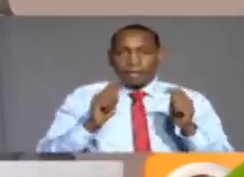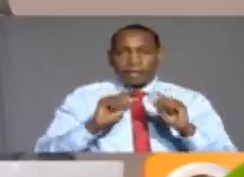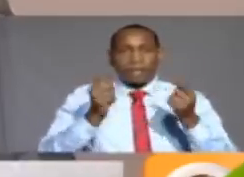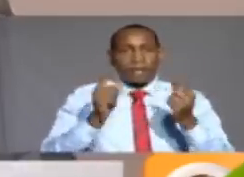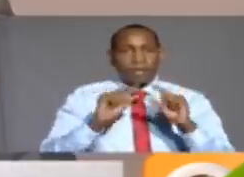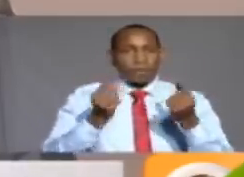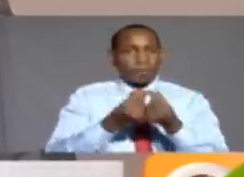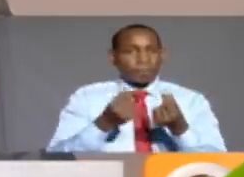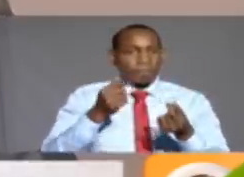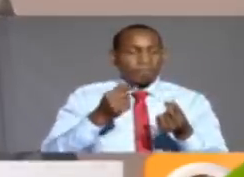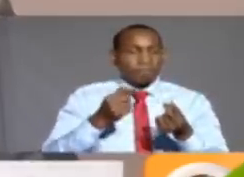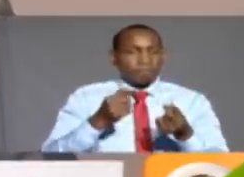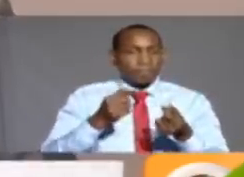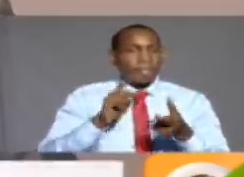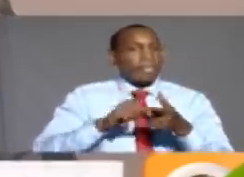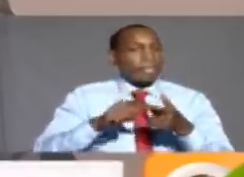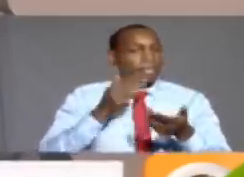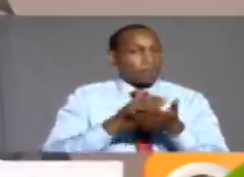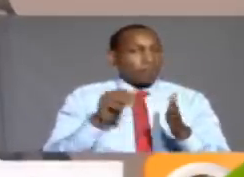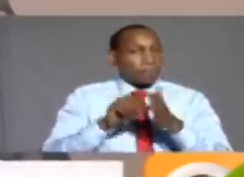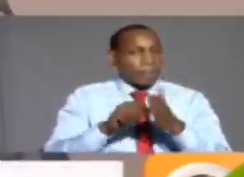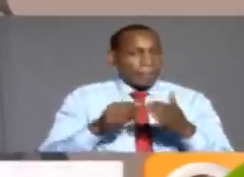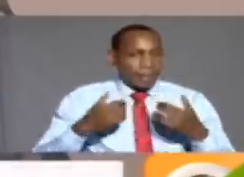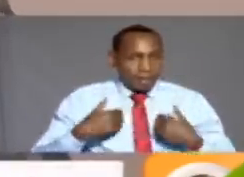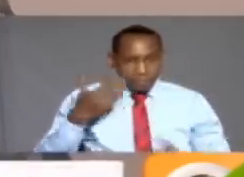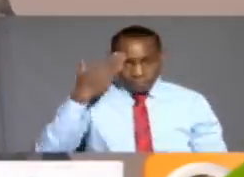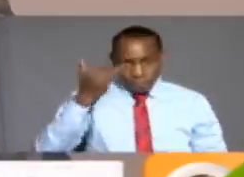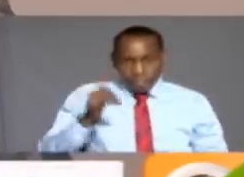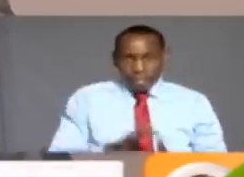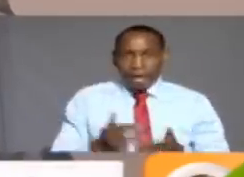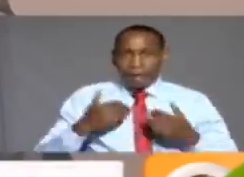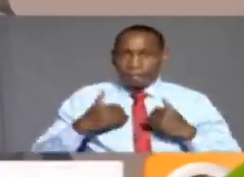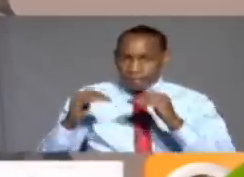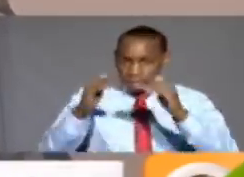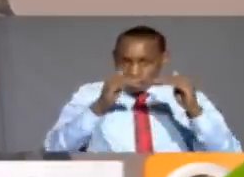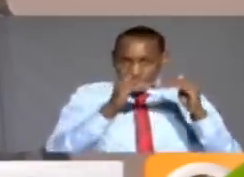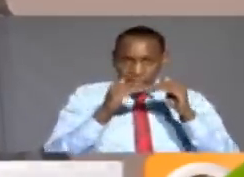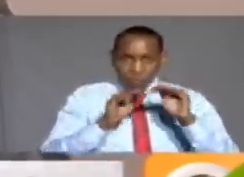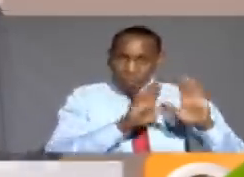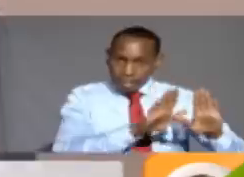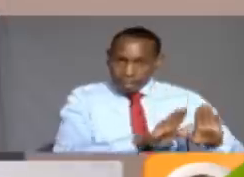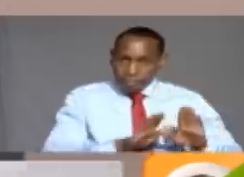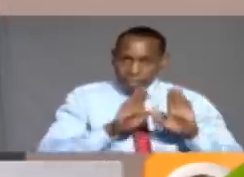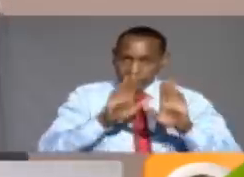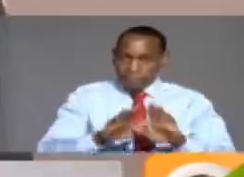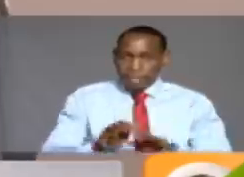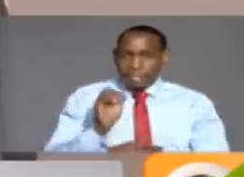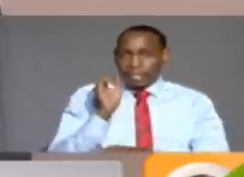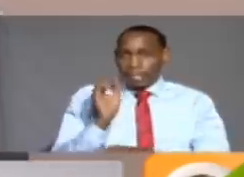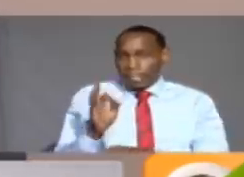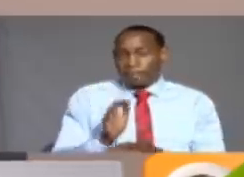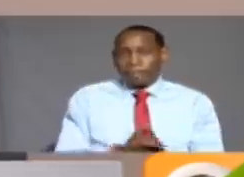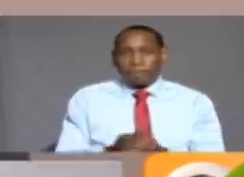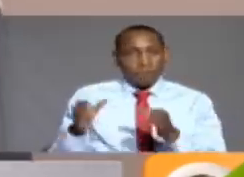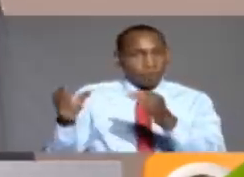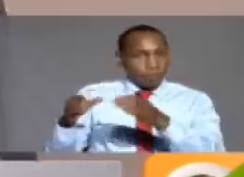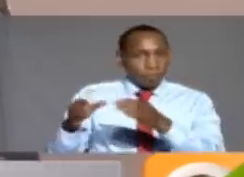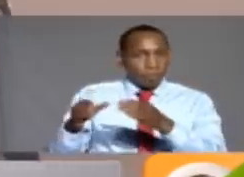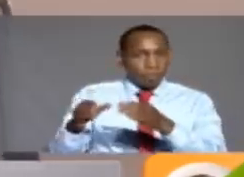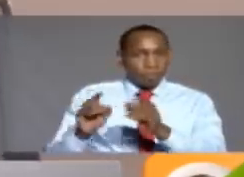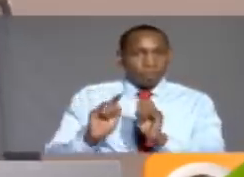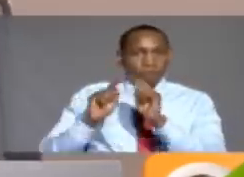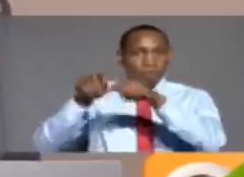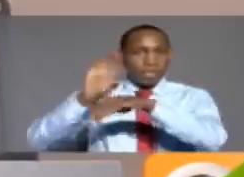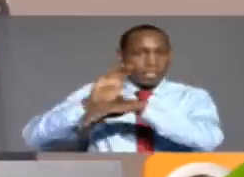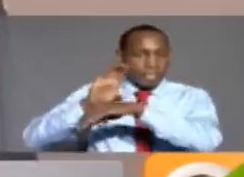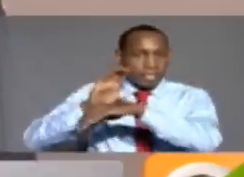matter, then I think there is a problem there. Because there is equal measure of campaigns. If this movements to churches,